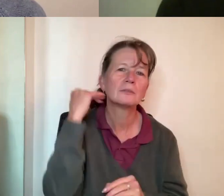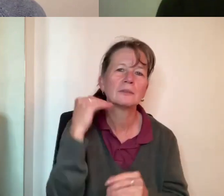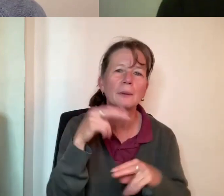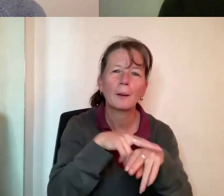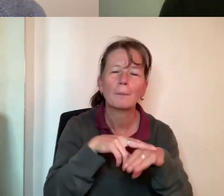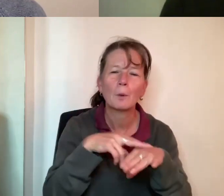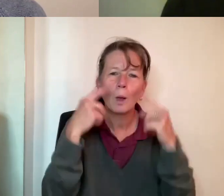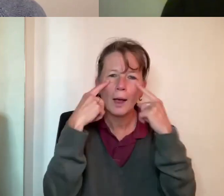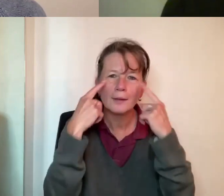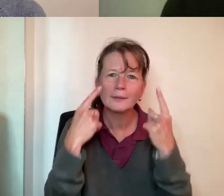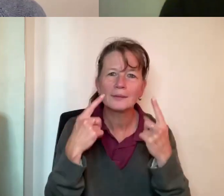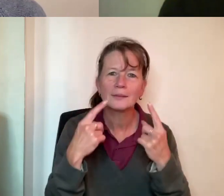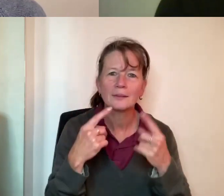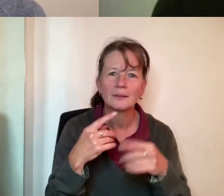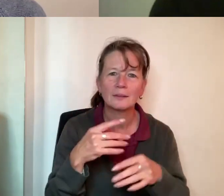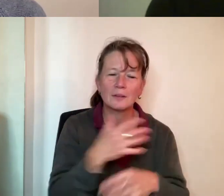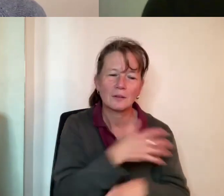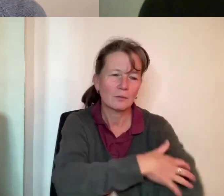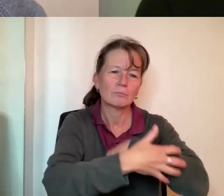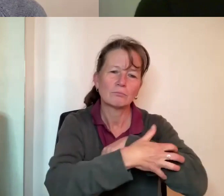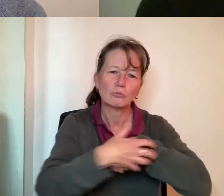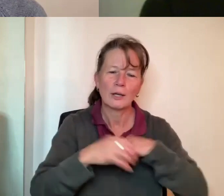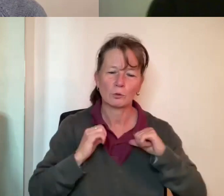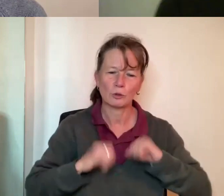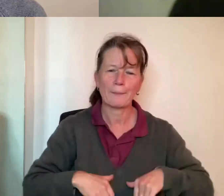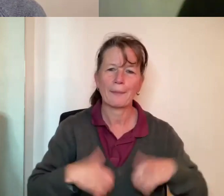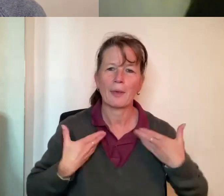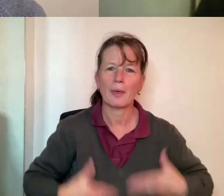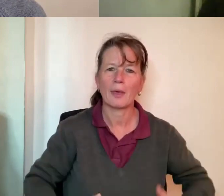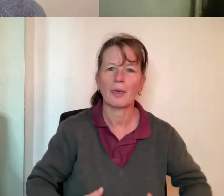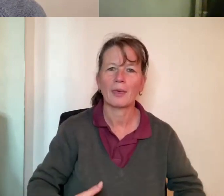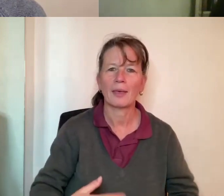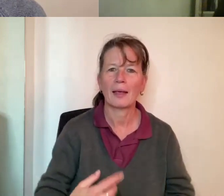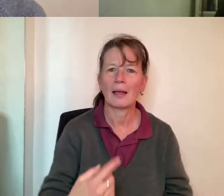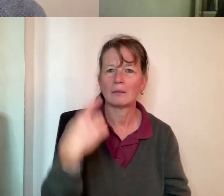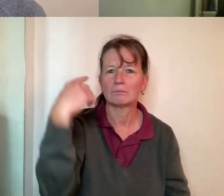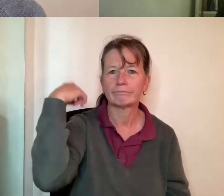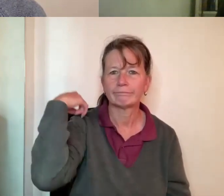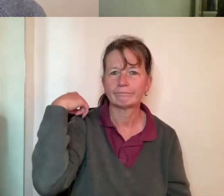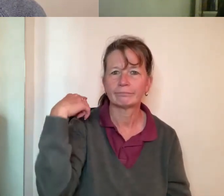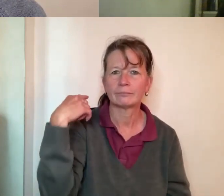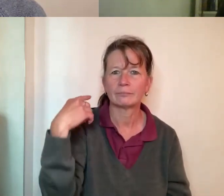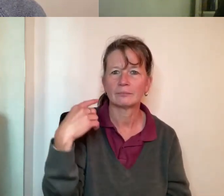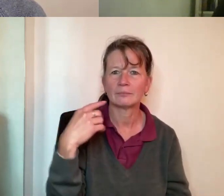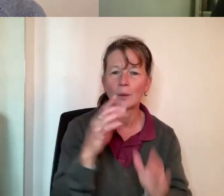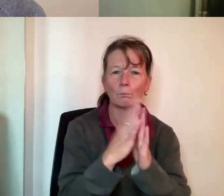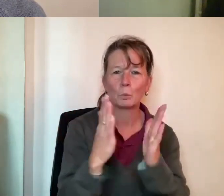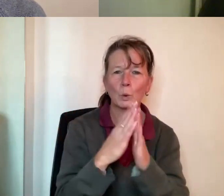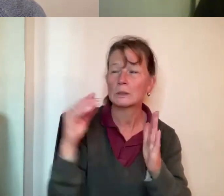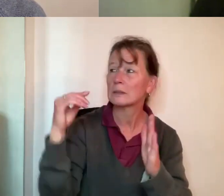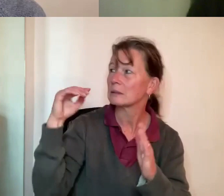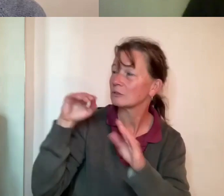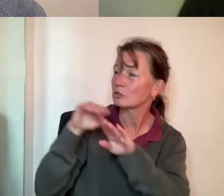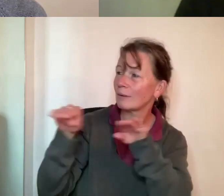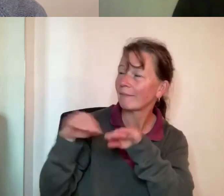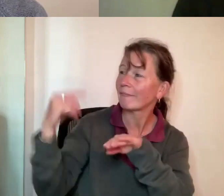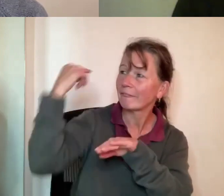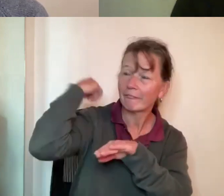and I'm wearing a brown jumper. And I've got all my books behind me to give